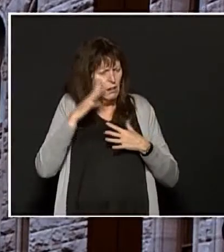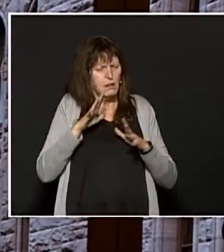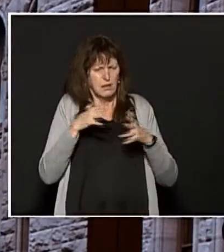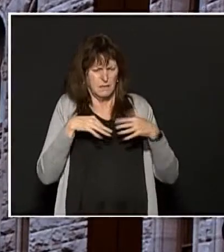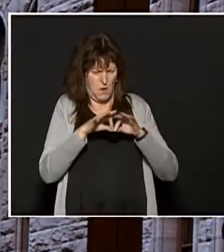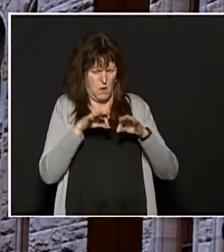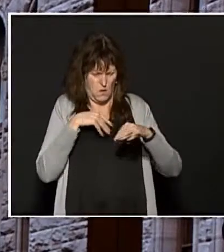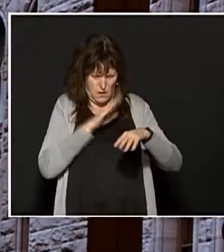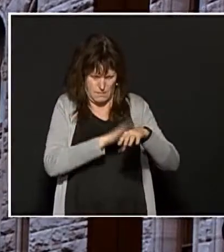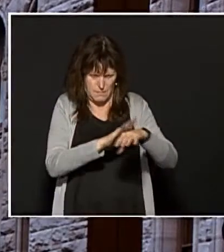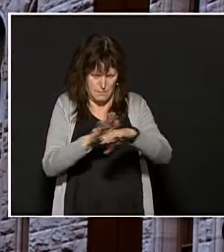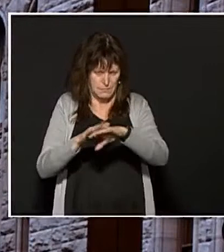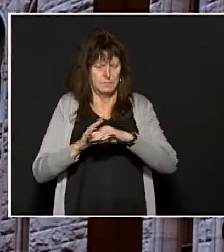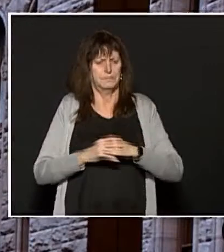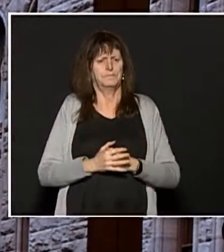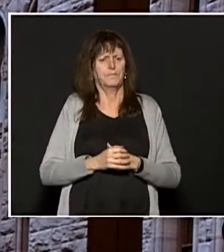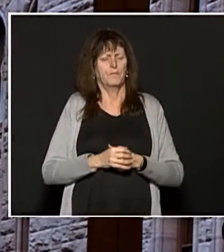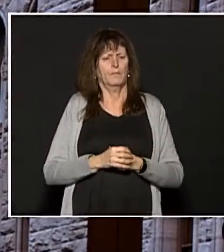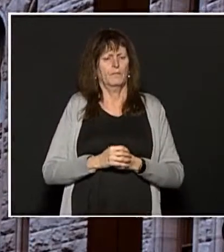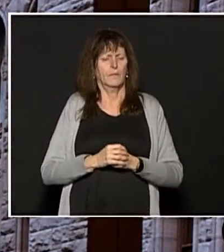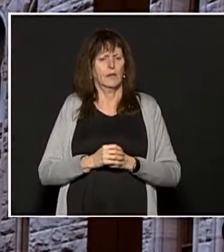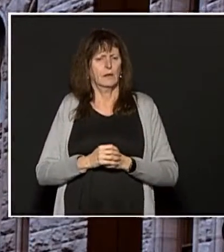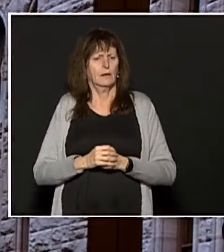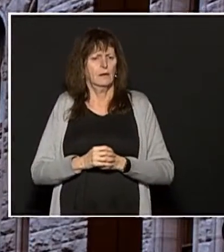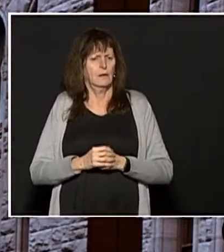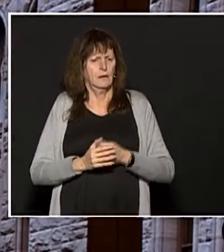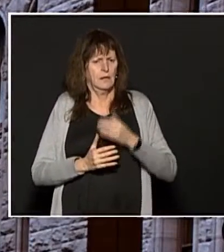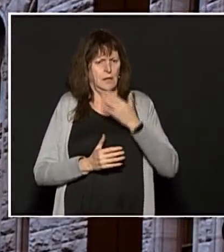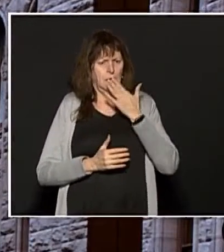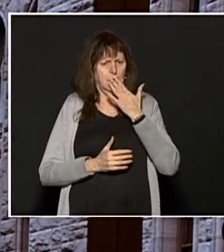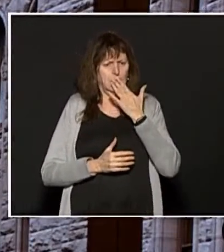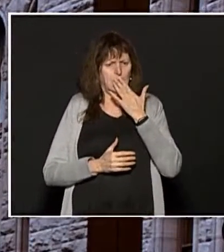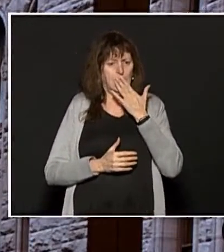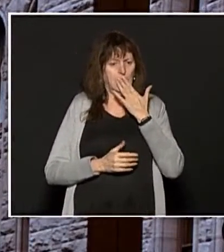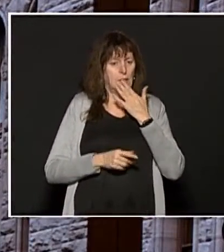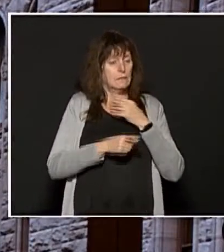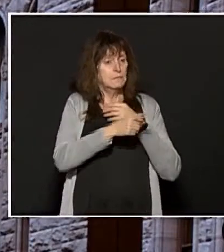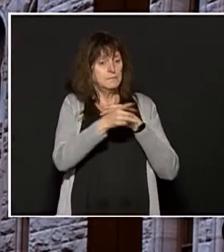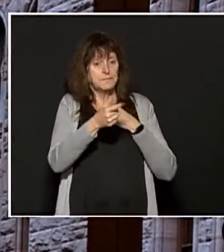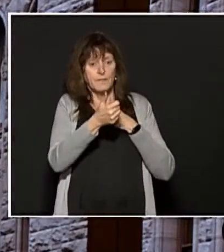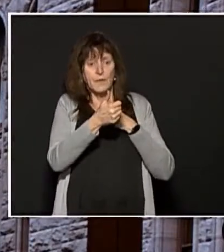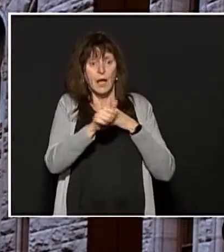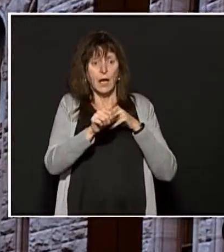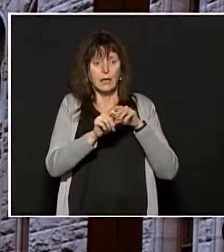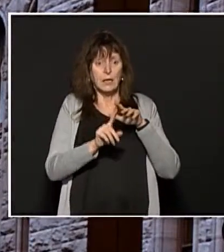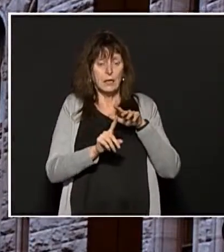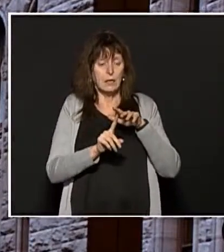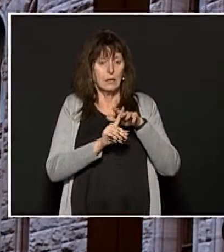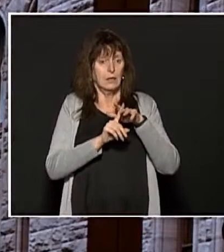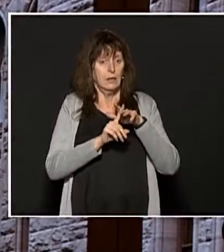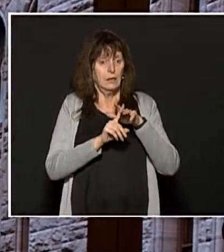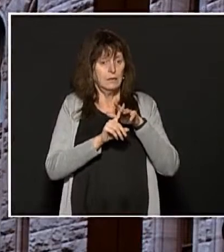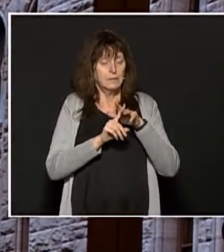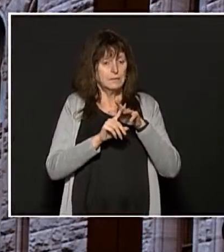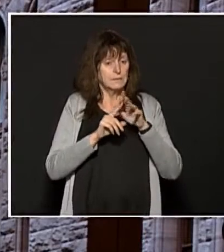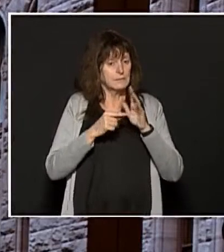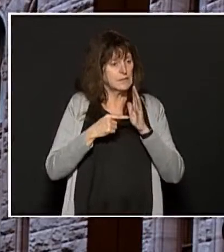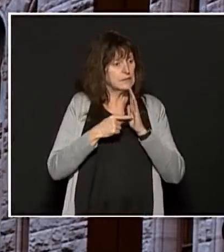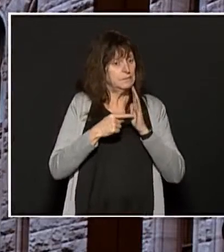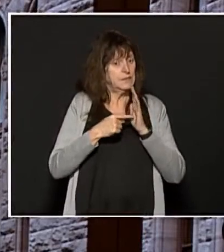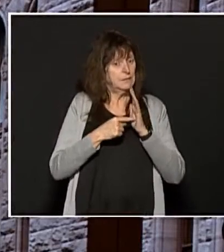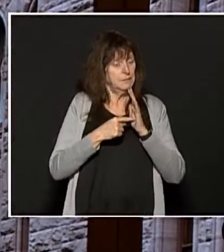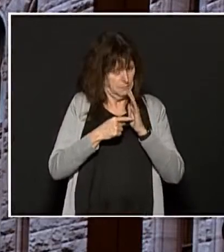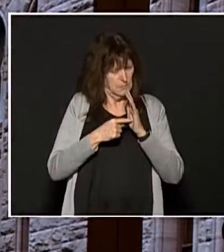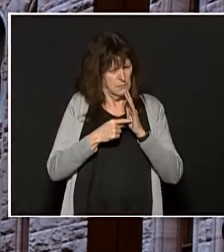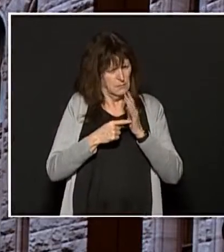report very quickly any effects they're having, and we need to collect that data. Why? Not because we're concerned about